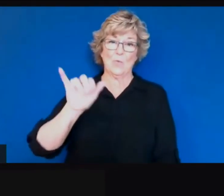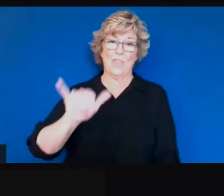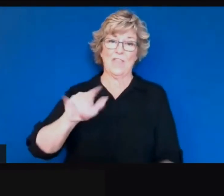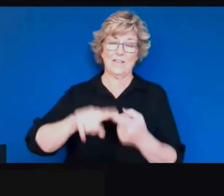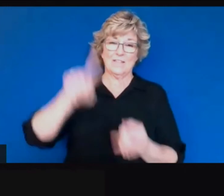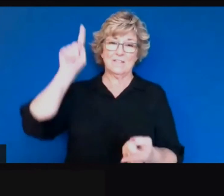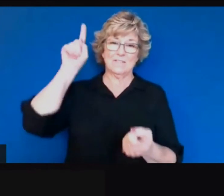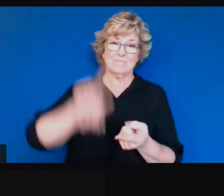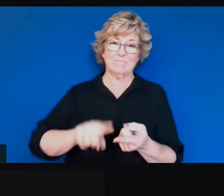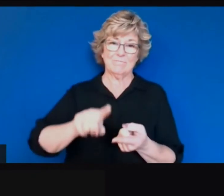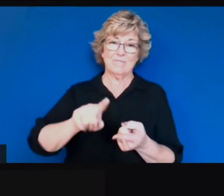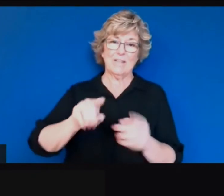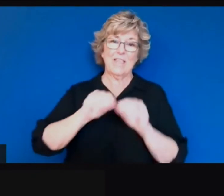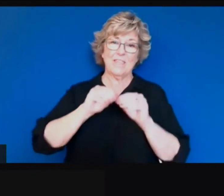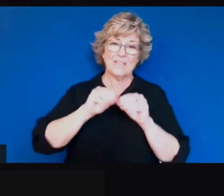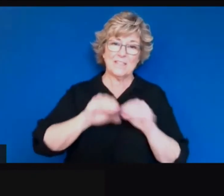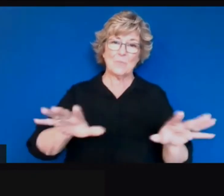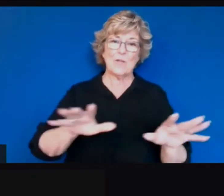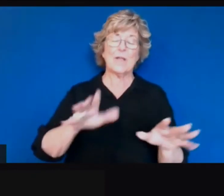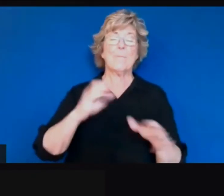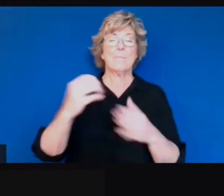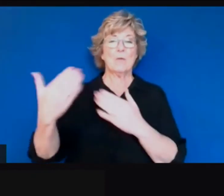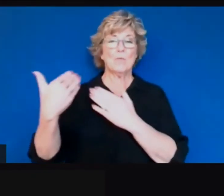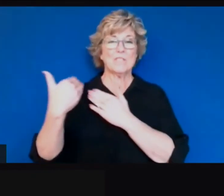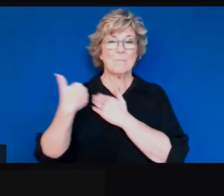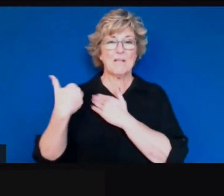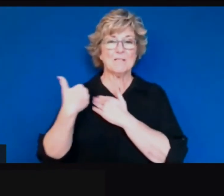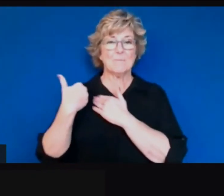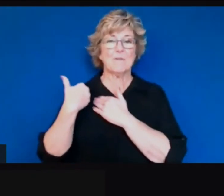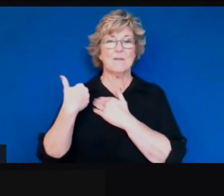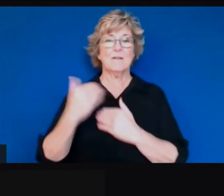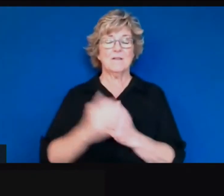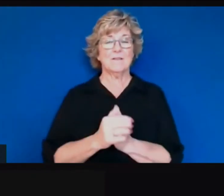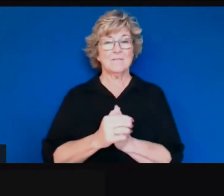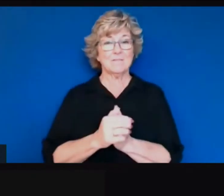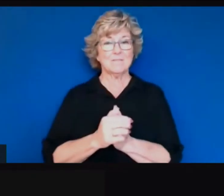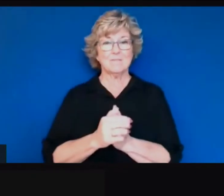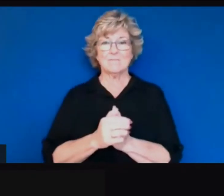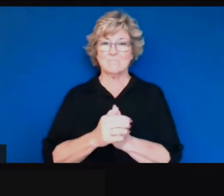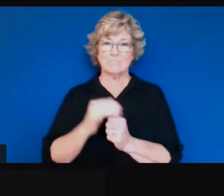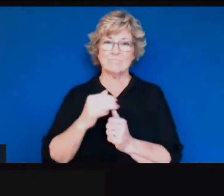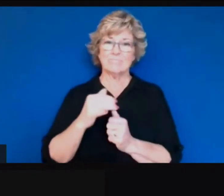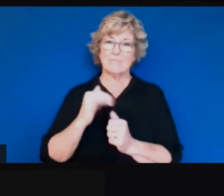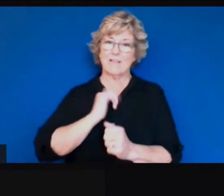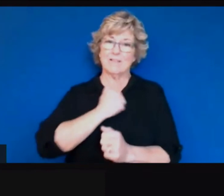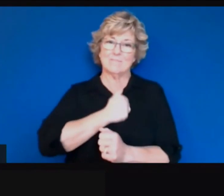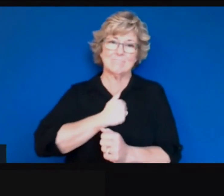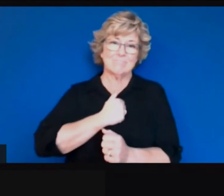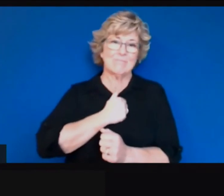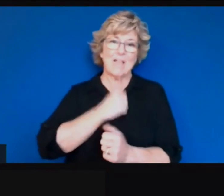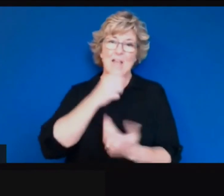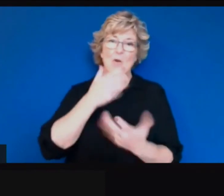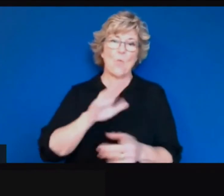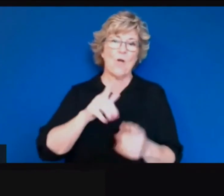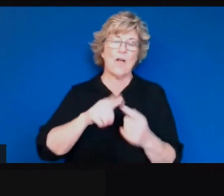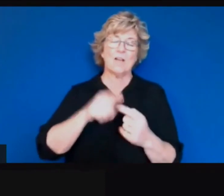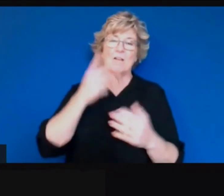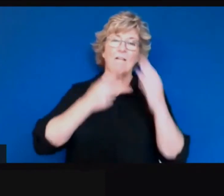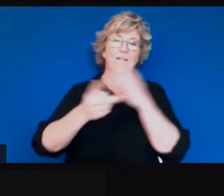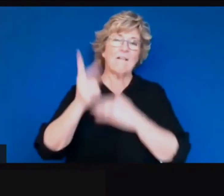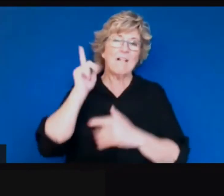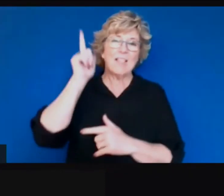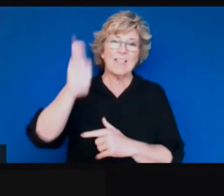the spread and be responsible at this moment at peril of regretting the decision and putting